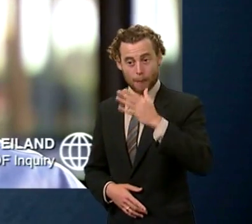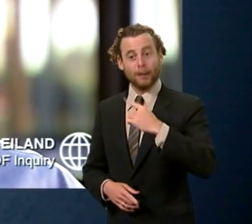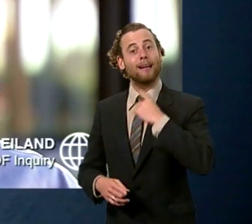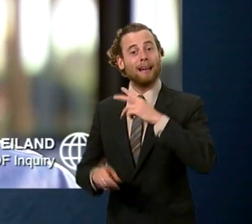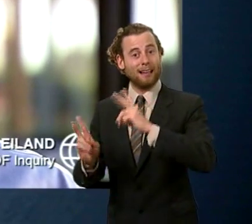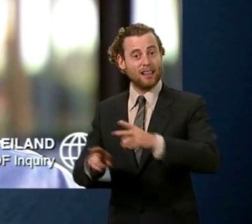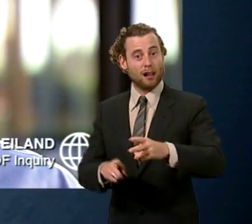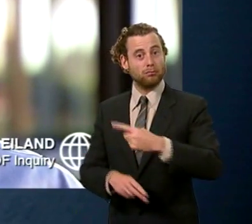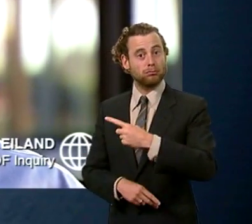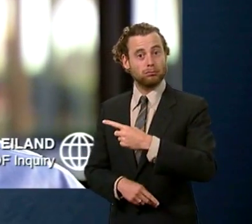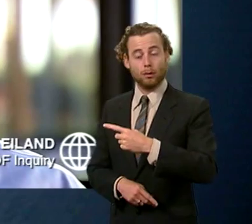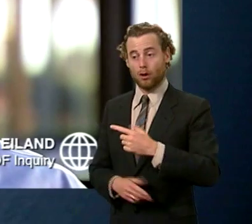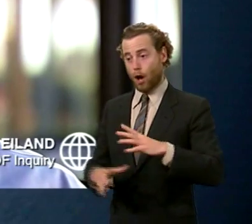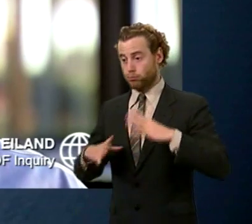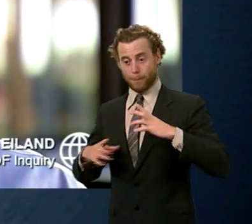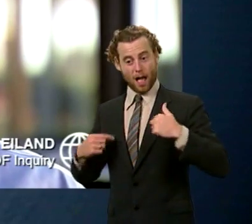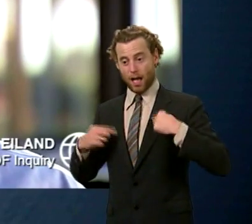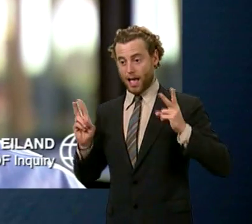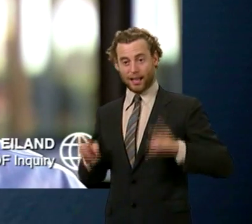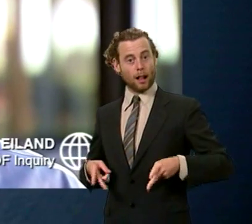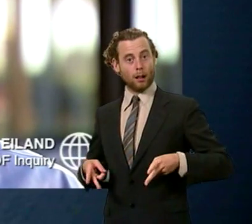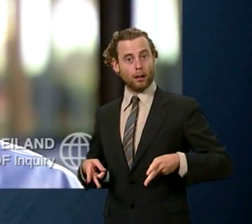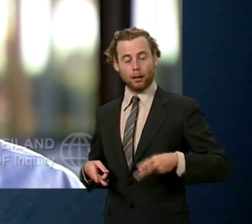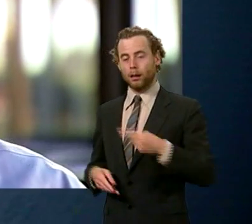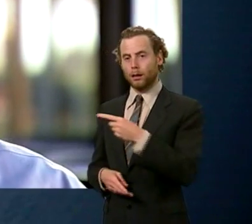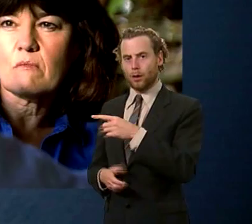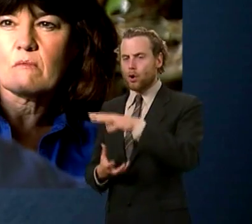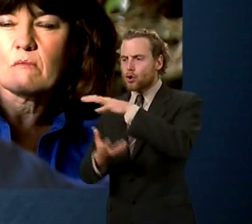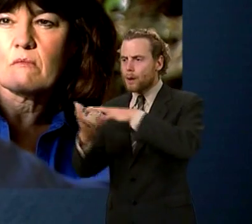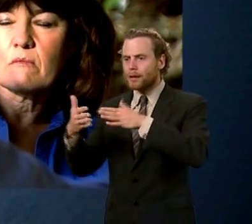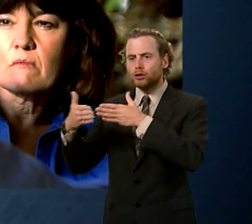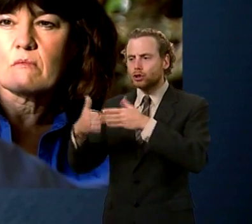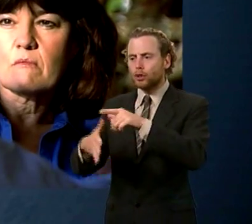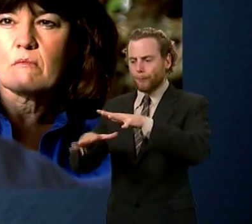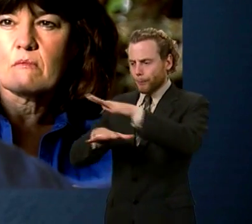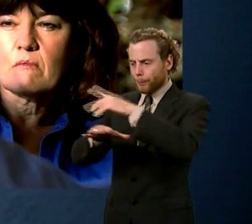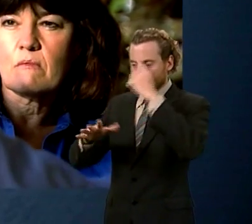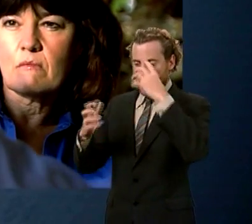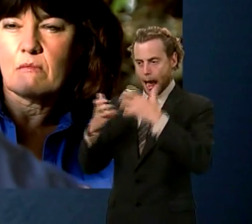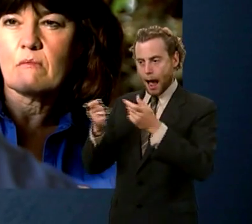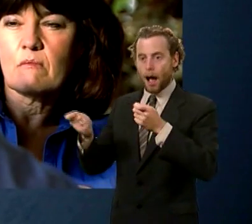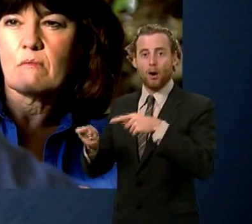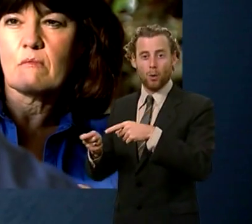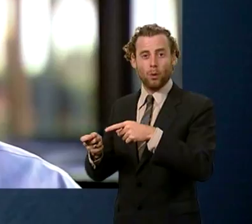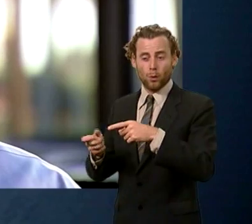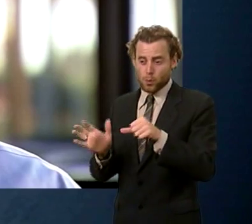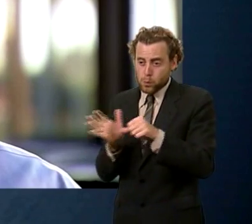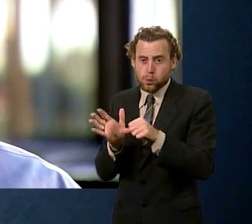of circumstances, in a very complex area like a ship, the results are surprisingly